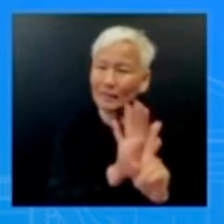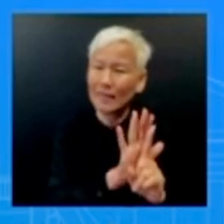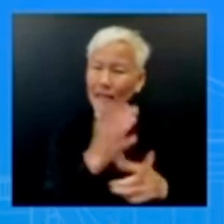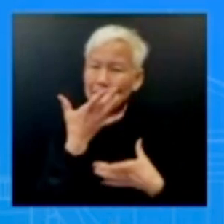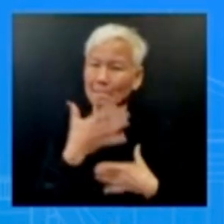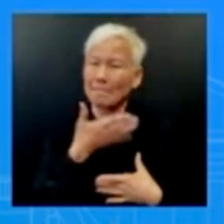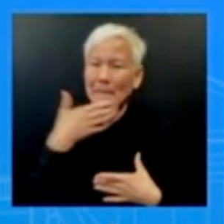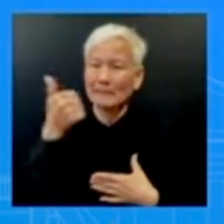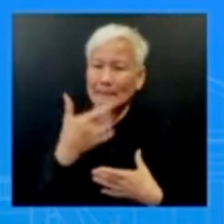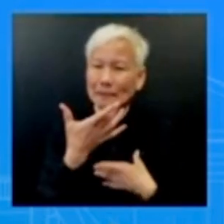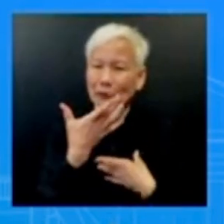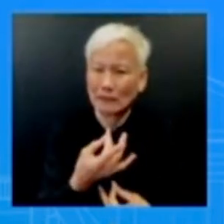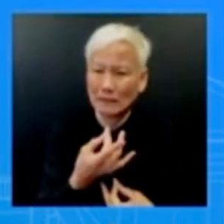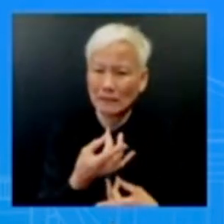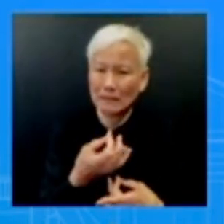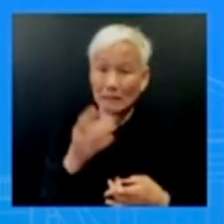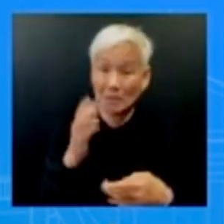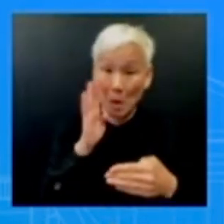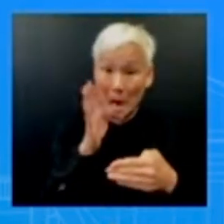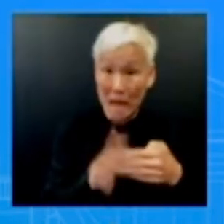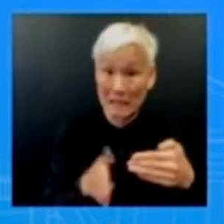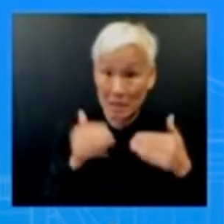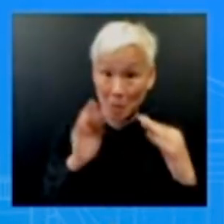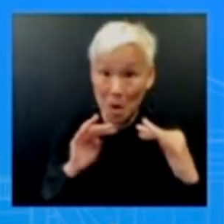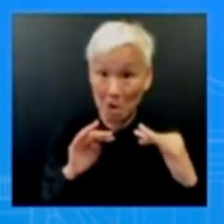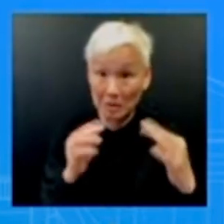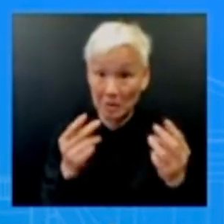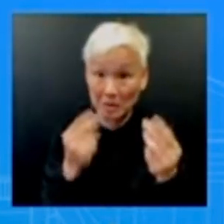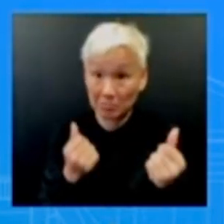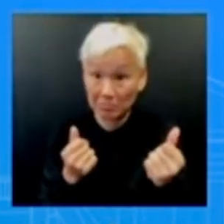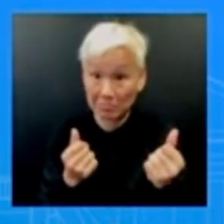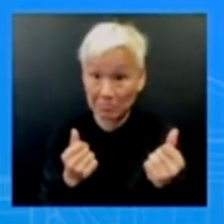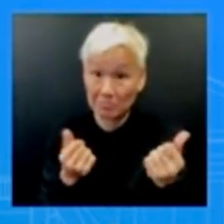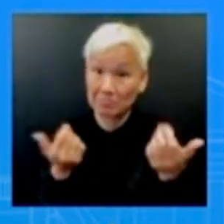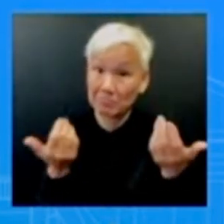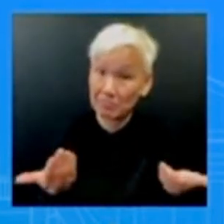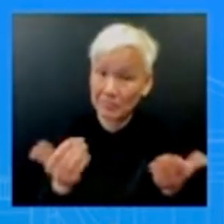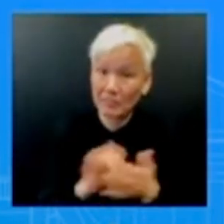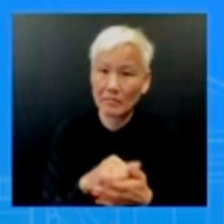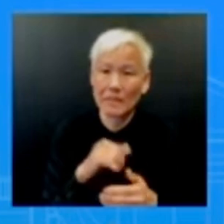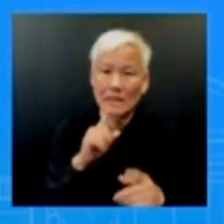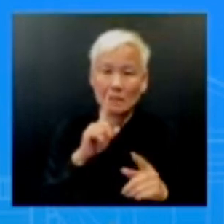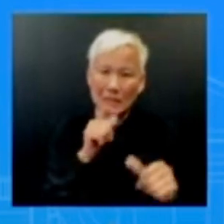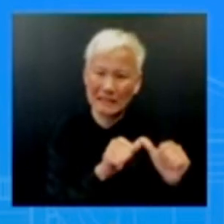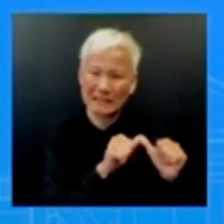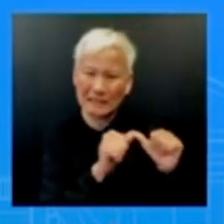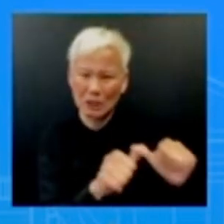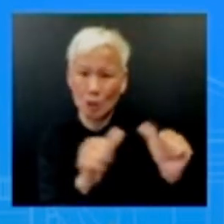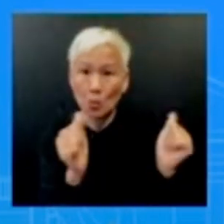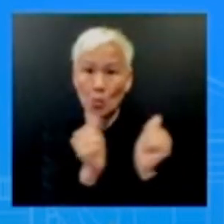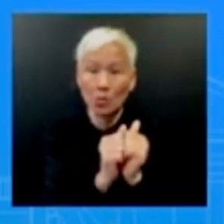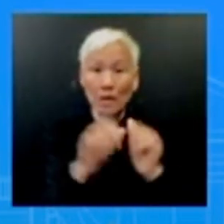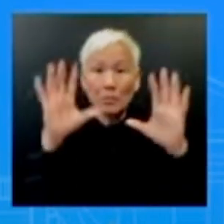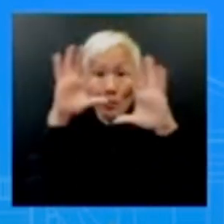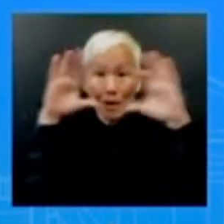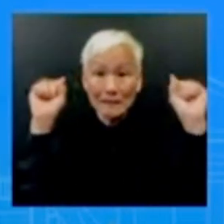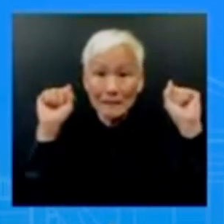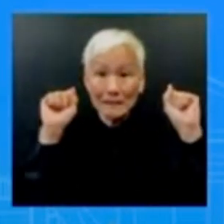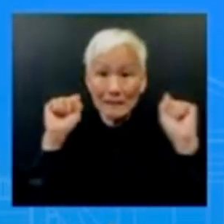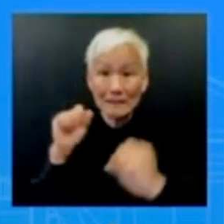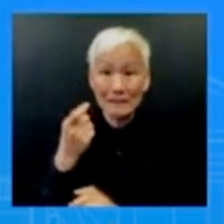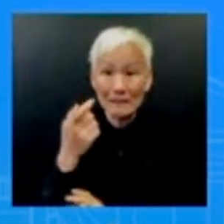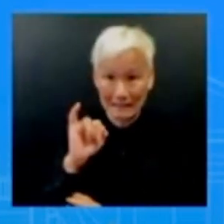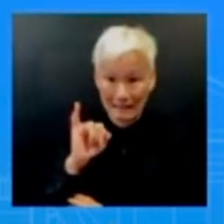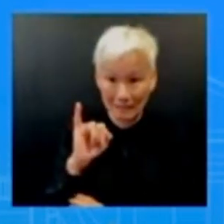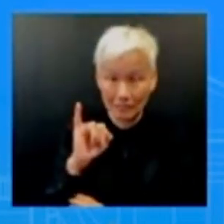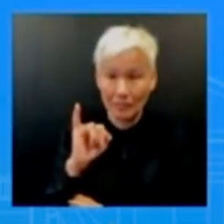war any faster. And as I said earlier, it certainly appears inconsistent with what President Xi has said publicly about what he wants to see happen. And on the phone